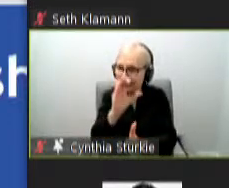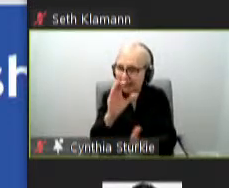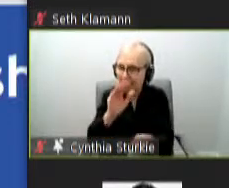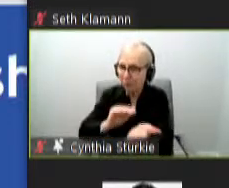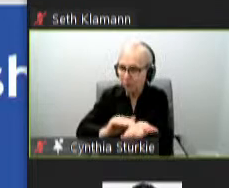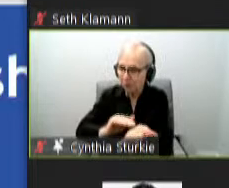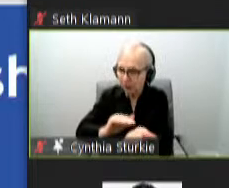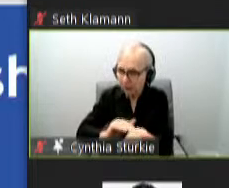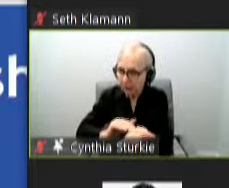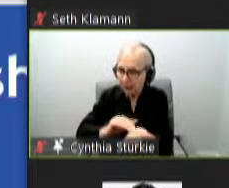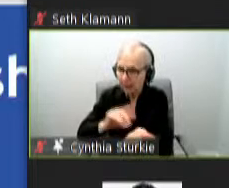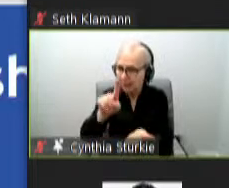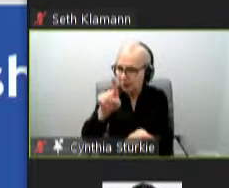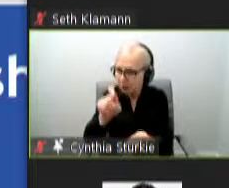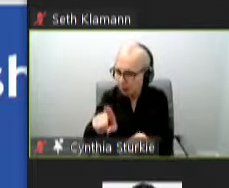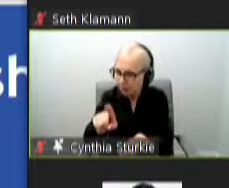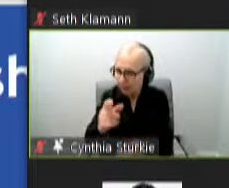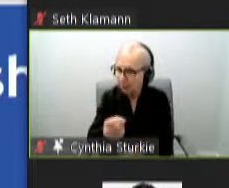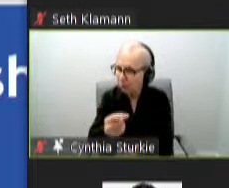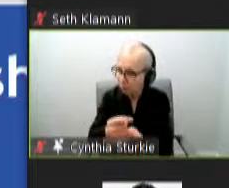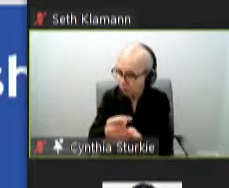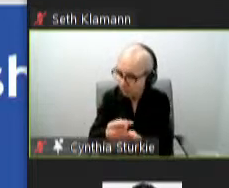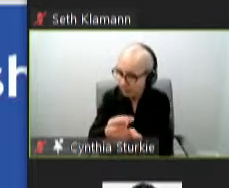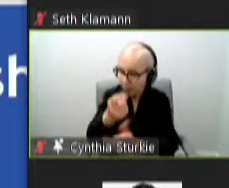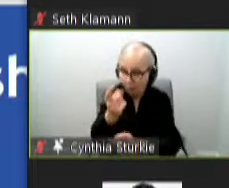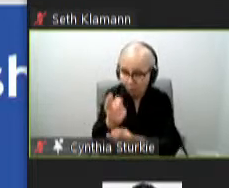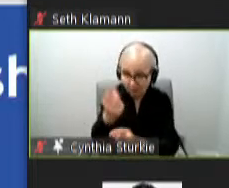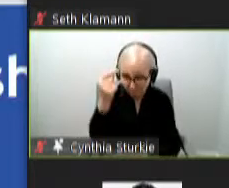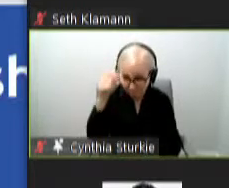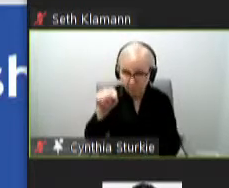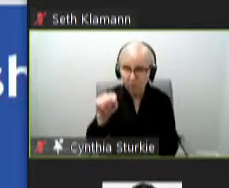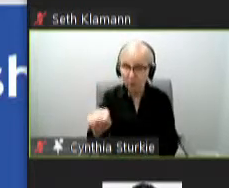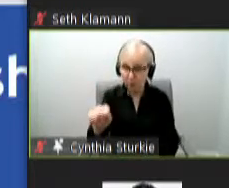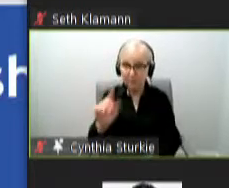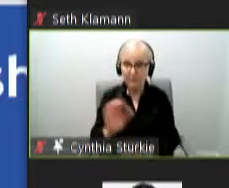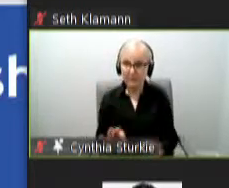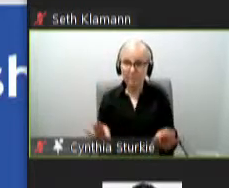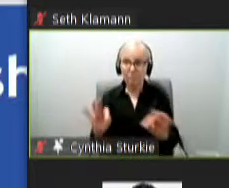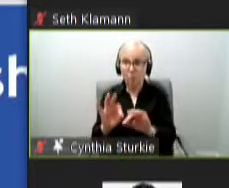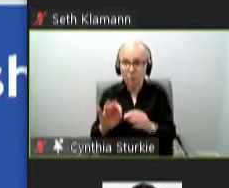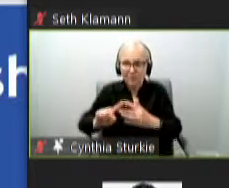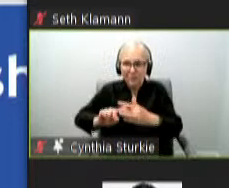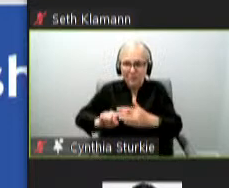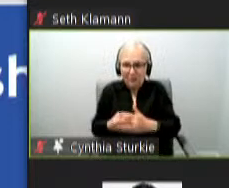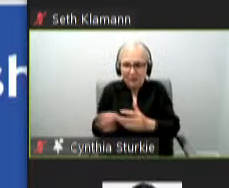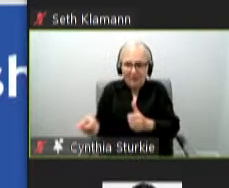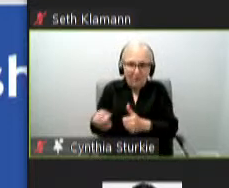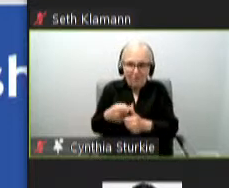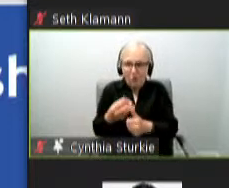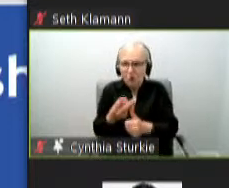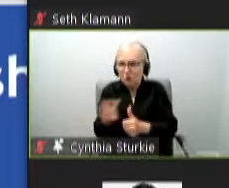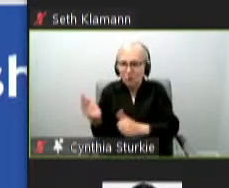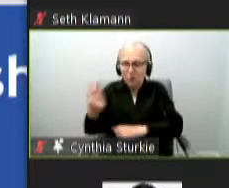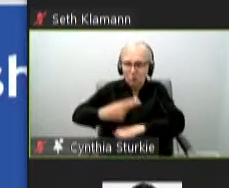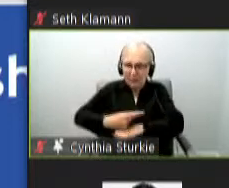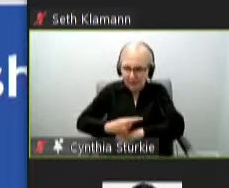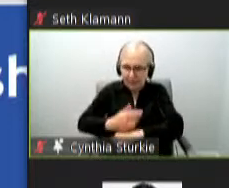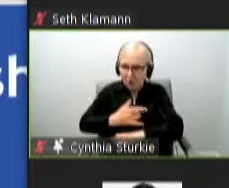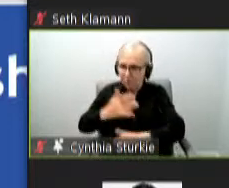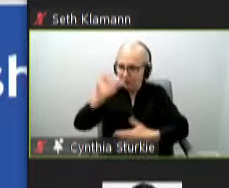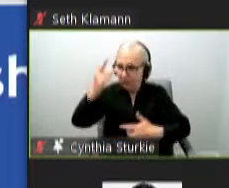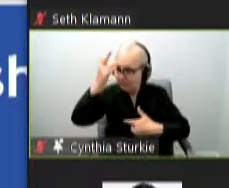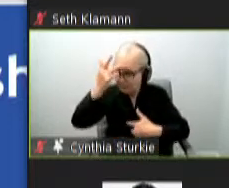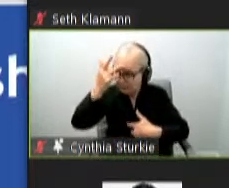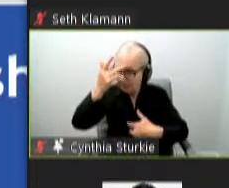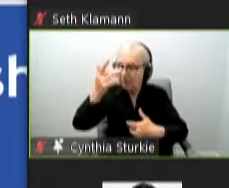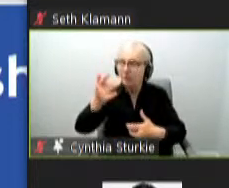inquire about whether treatment might be right for them. It's really important for that treatment to be started within the first few days of symptoms